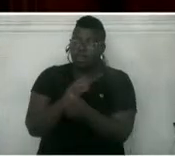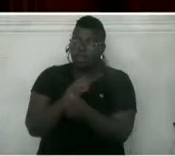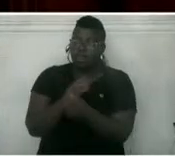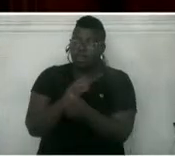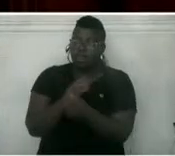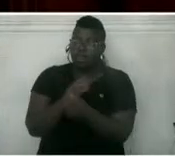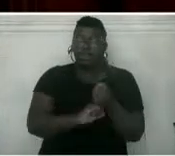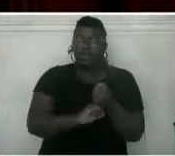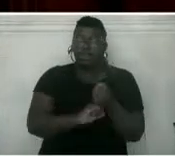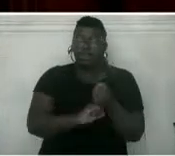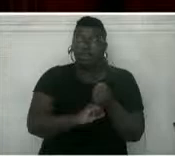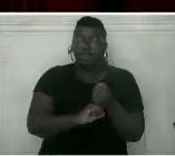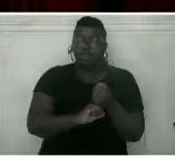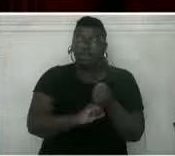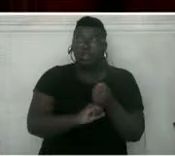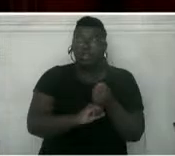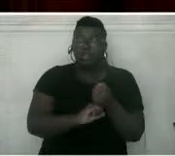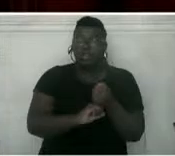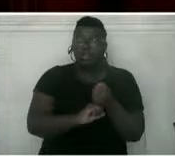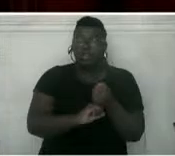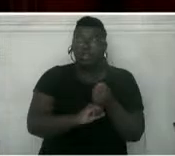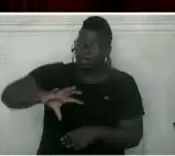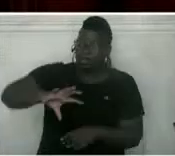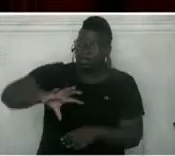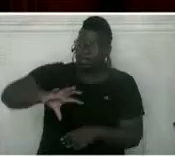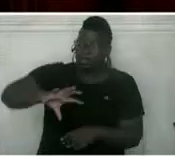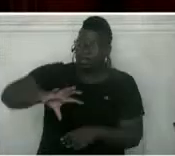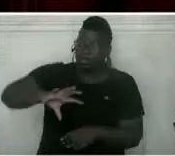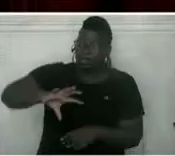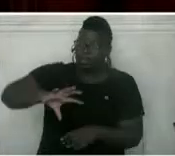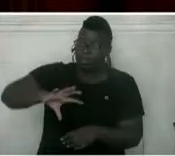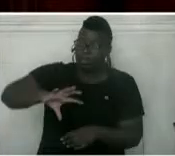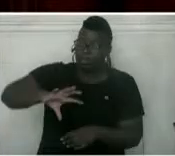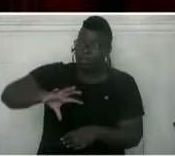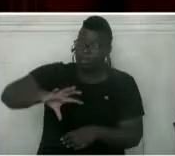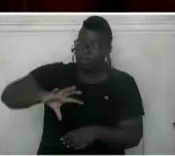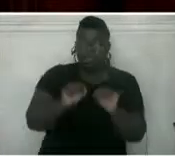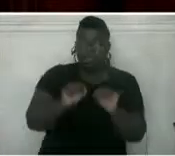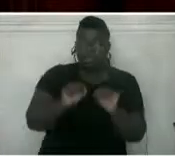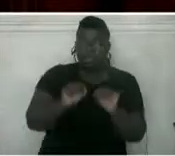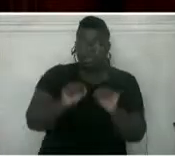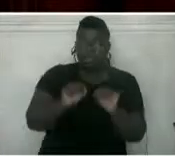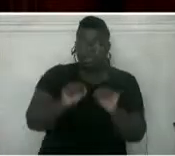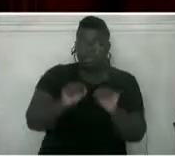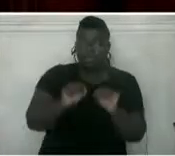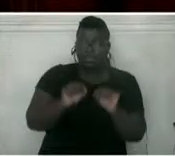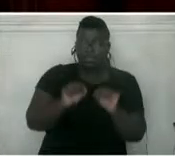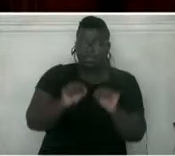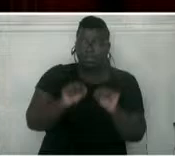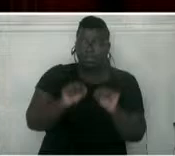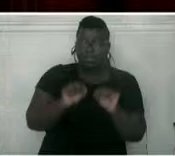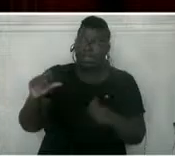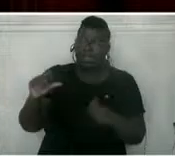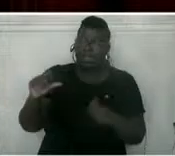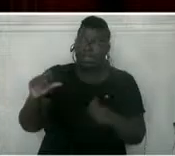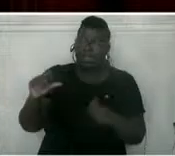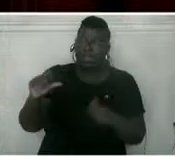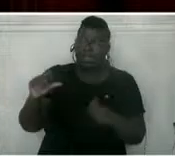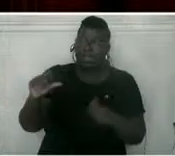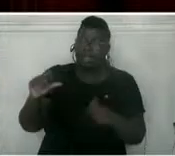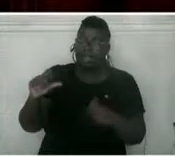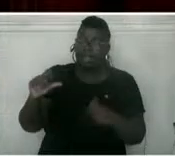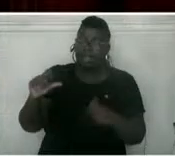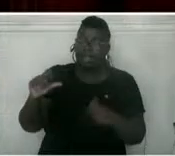feed into the provincial academy system that will provide high-performance athletes in